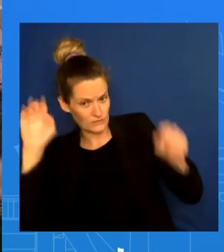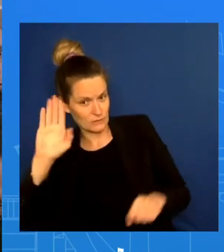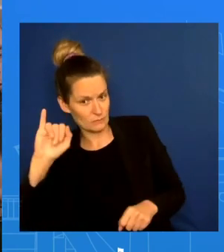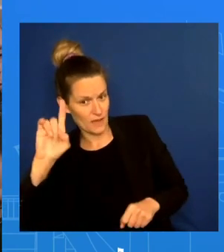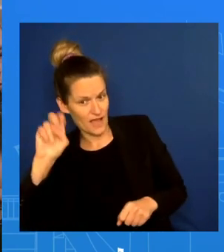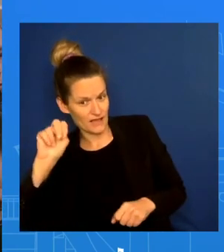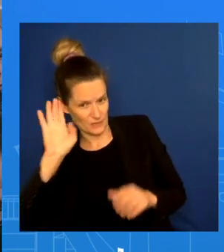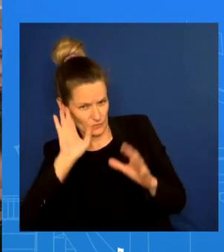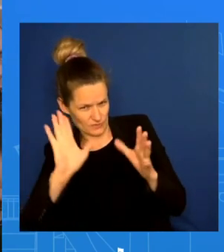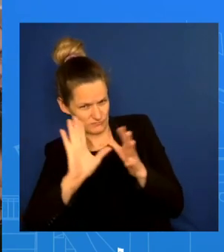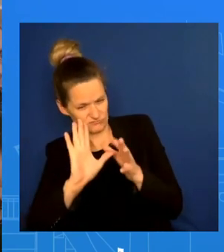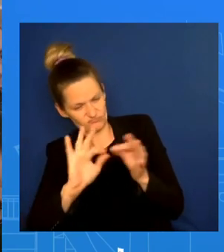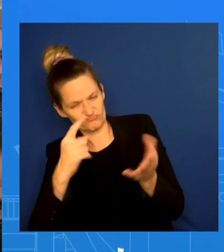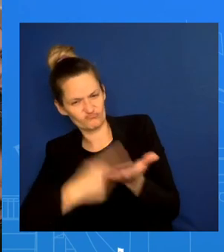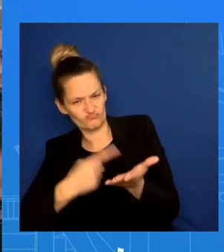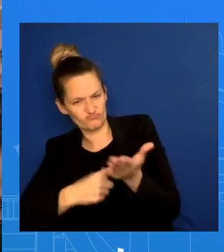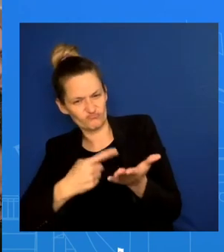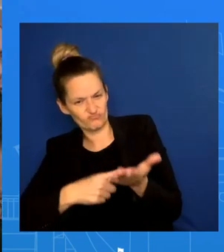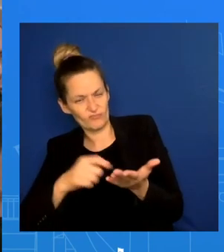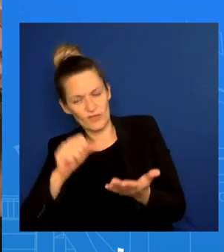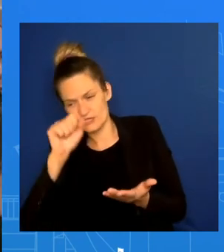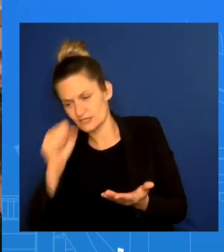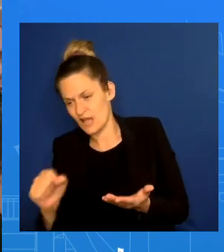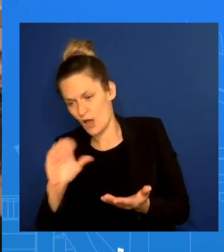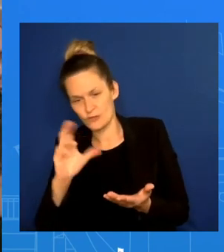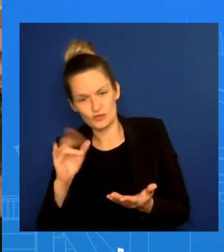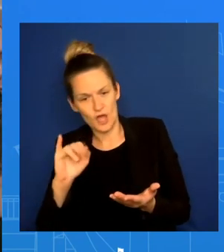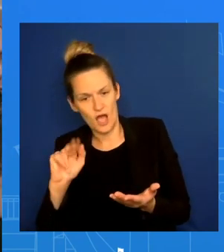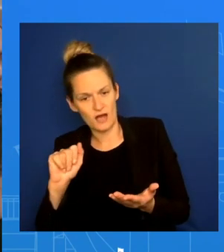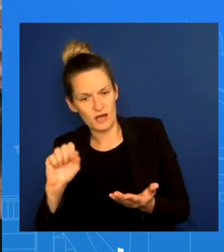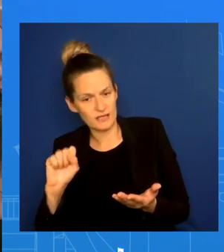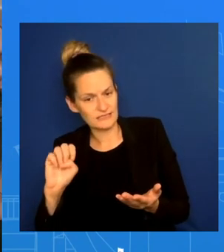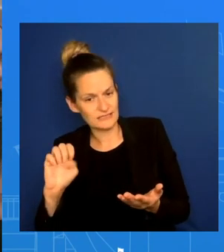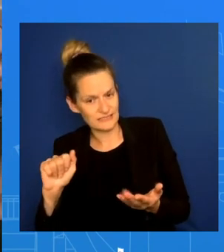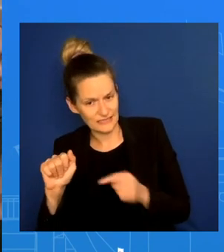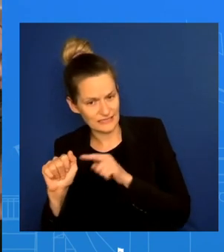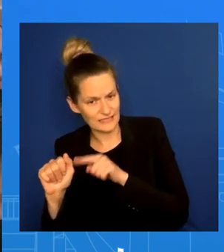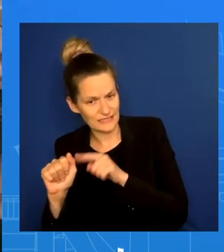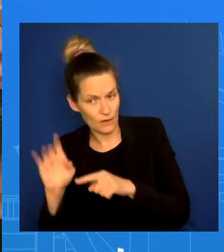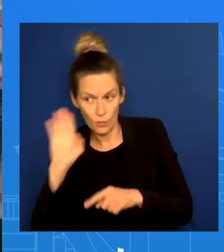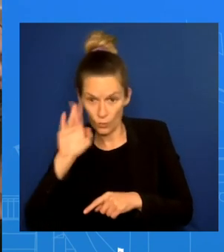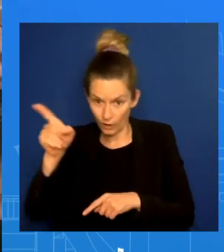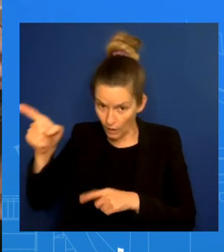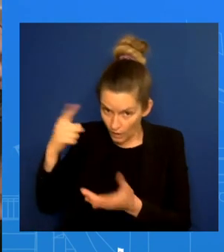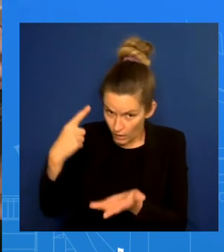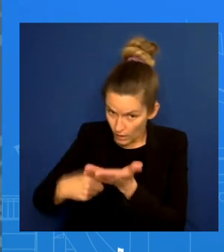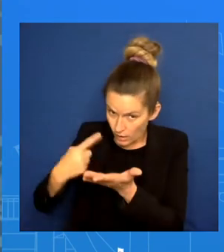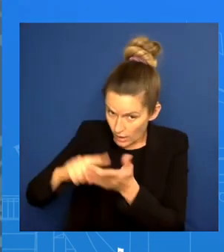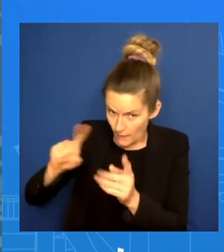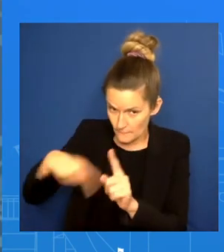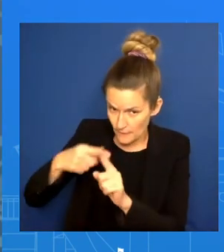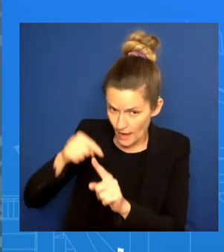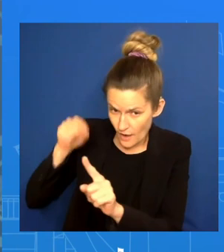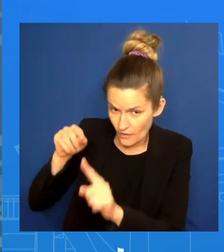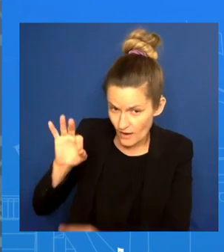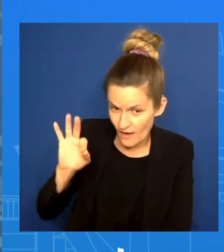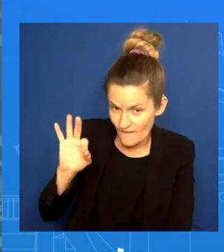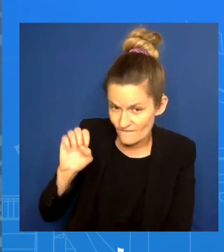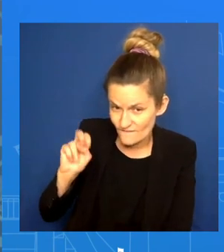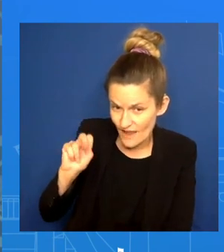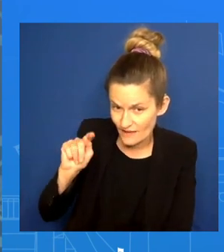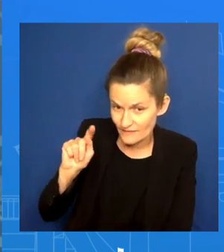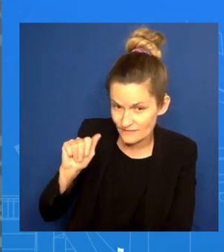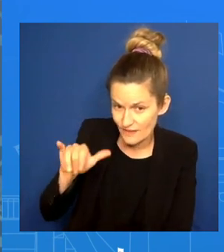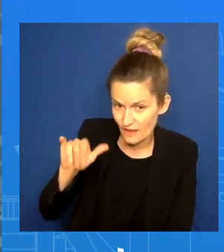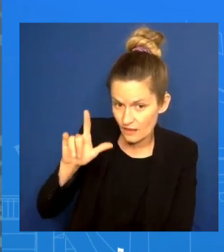regarding fentanyl exports from China and regarding the origins of COVID-19 as well. I think, as I said, there's going to be a range of issues. We'll